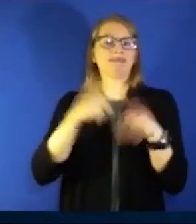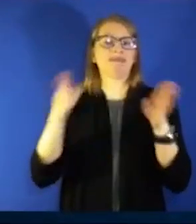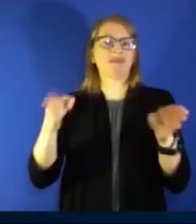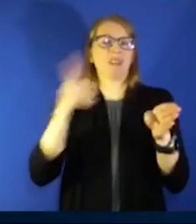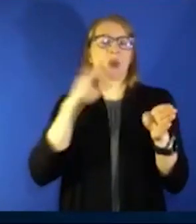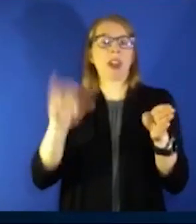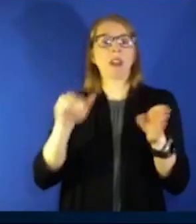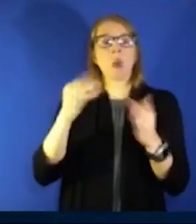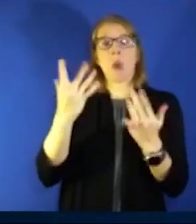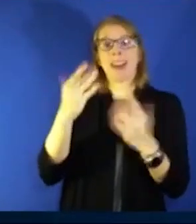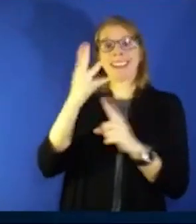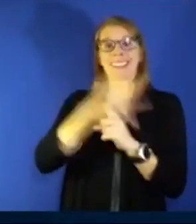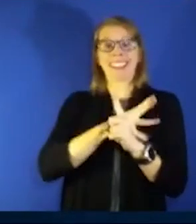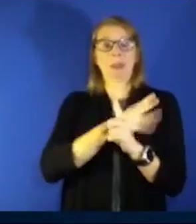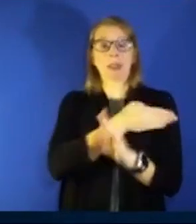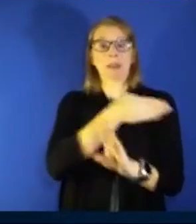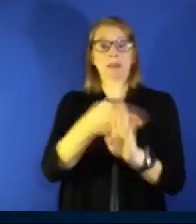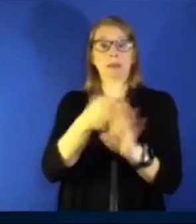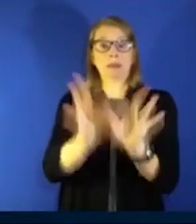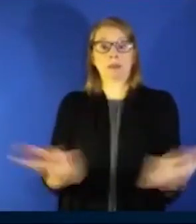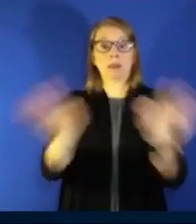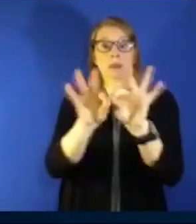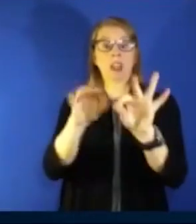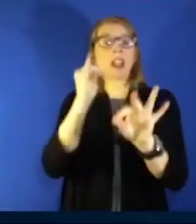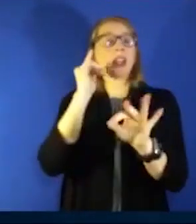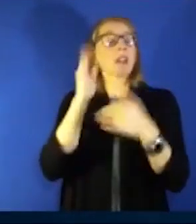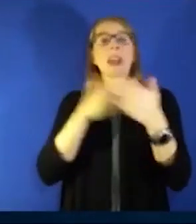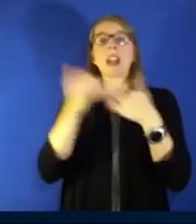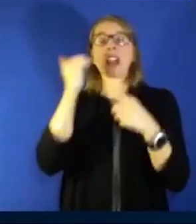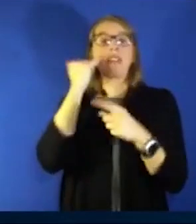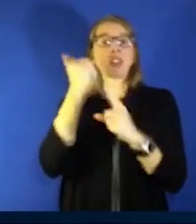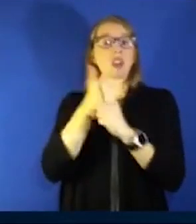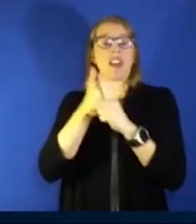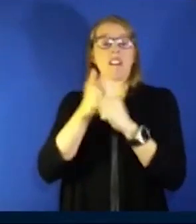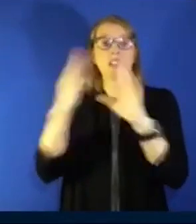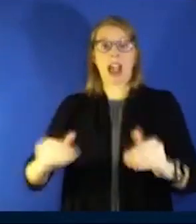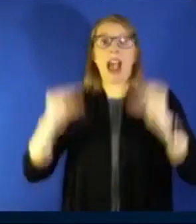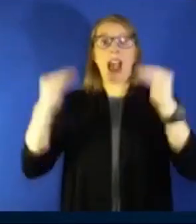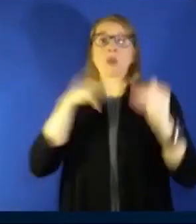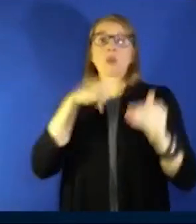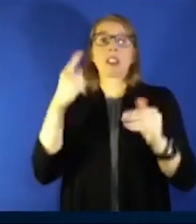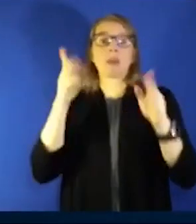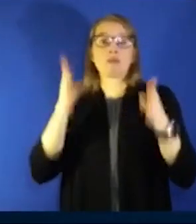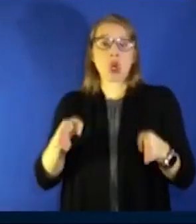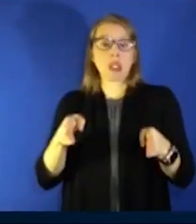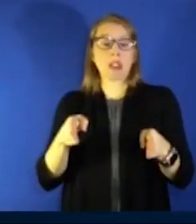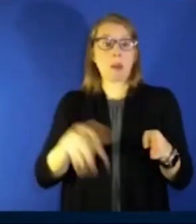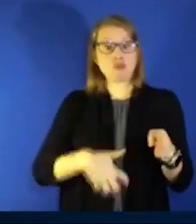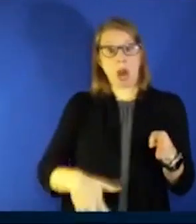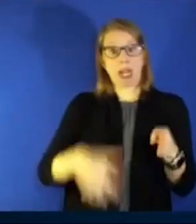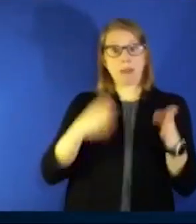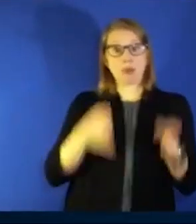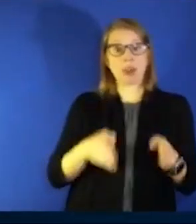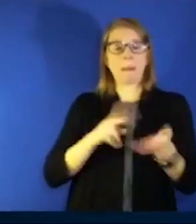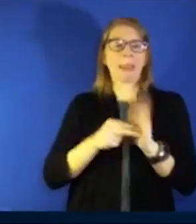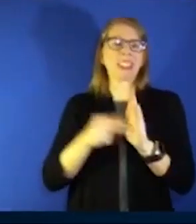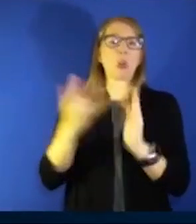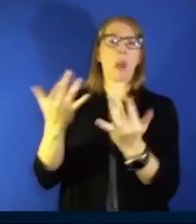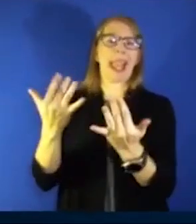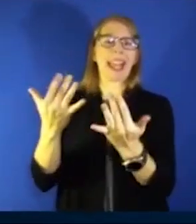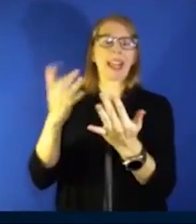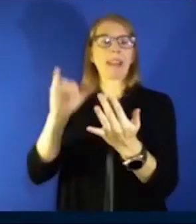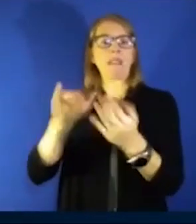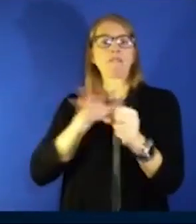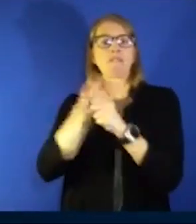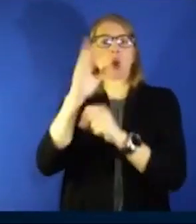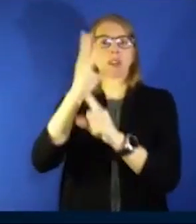is key, even if you consider yourself a high-risk person, like a pregnant person, correct? It's really about waiting that window out. Is